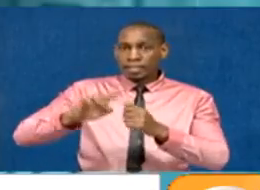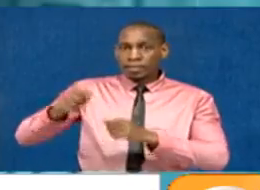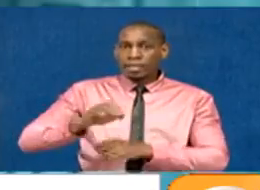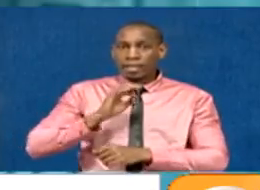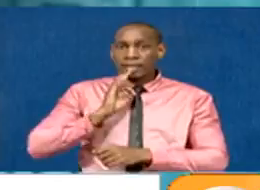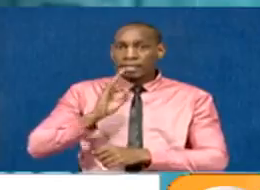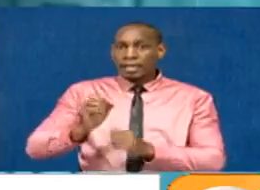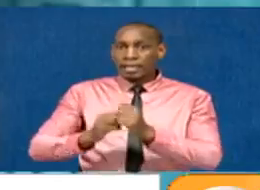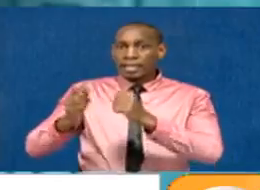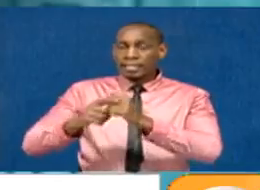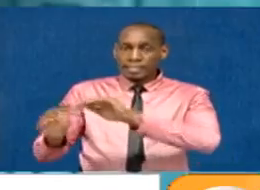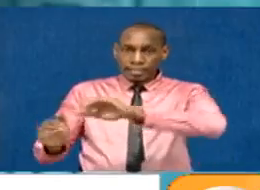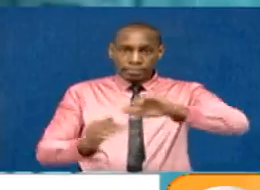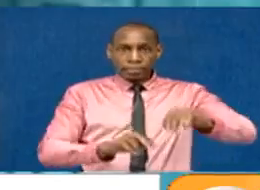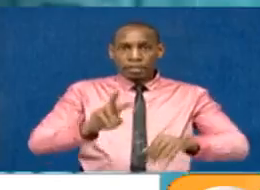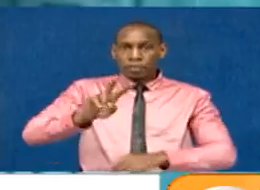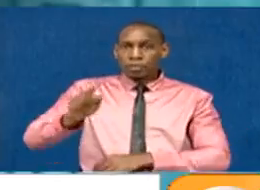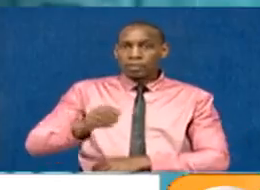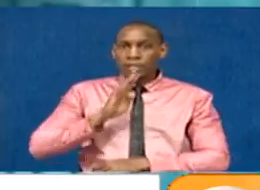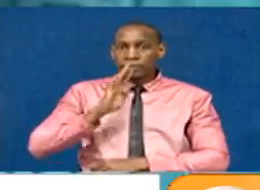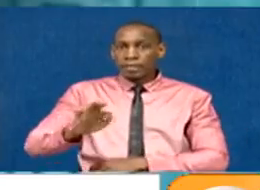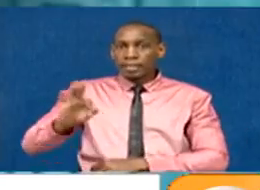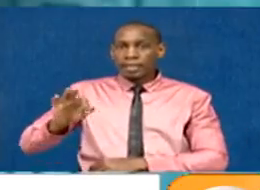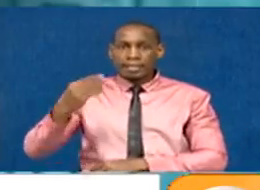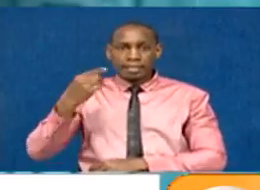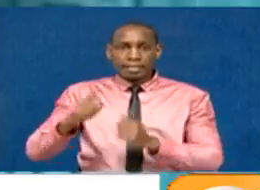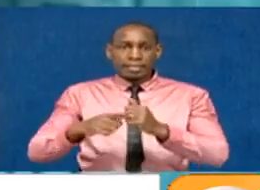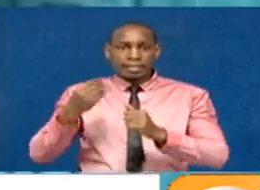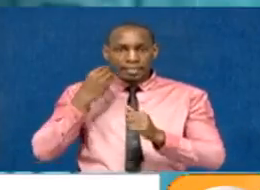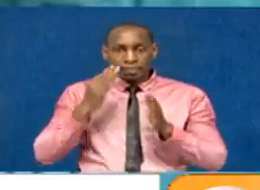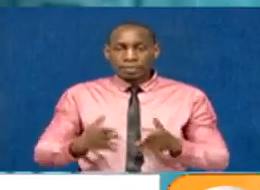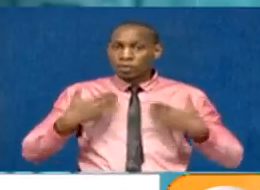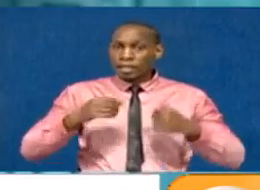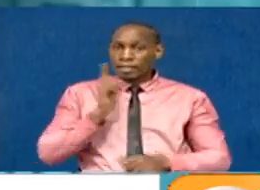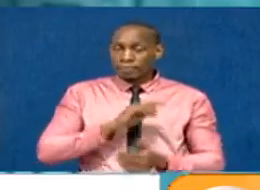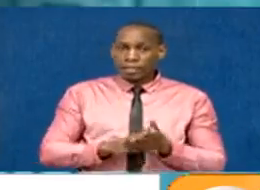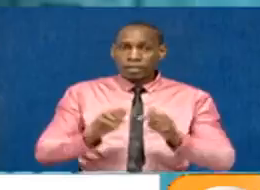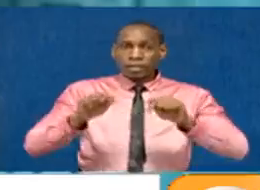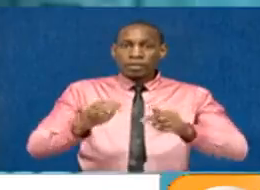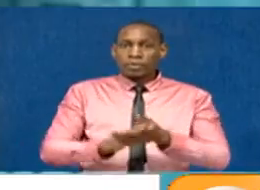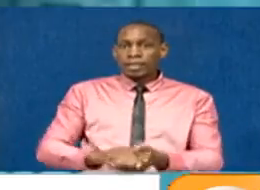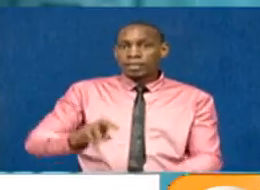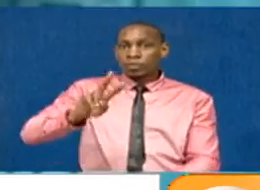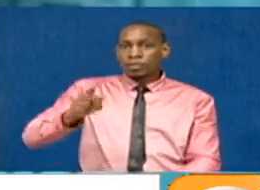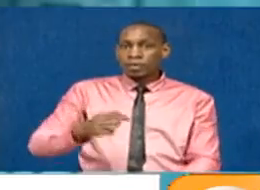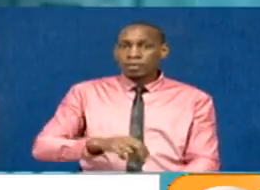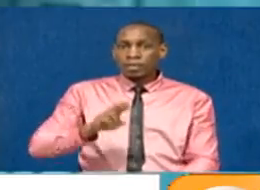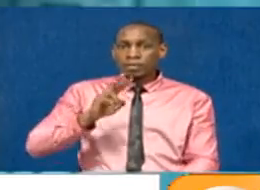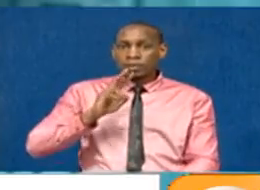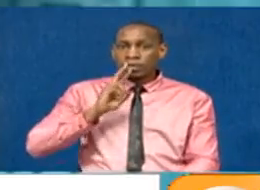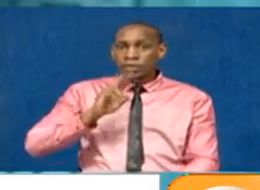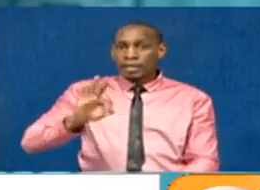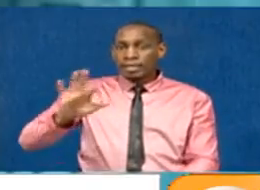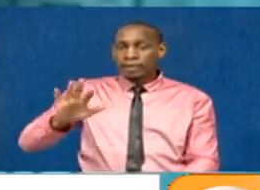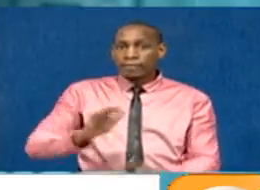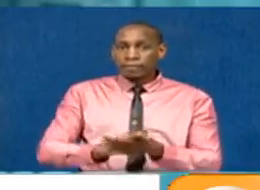3,046,360. At the same time, 2,436 patients have recovered from the disease. Today, though, 2,335